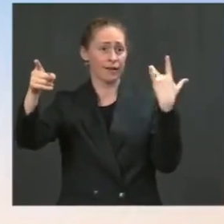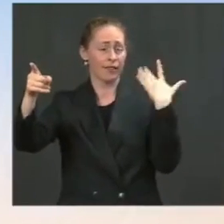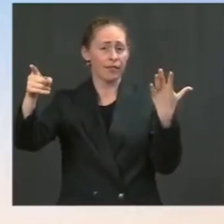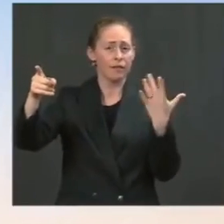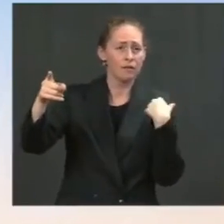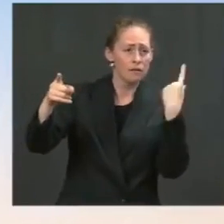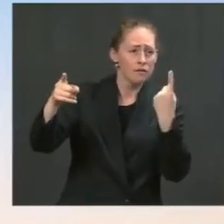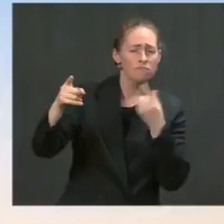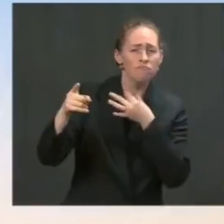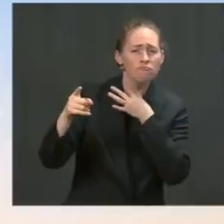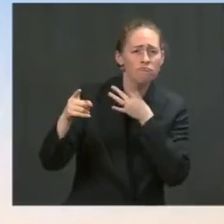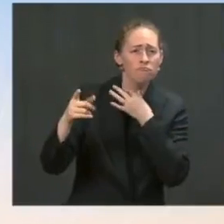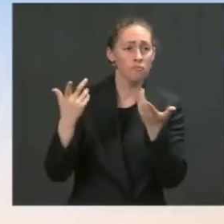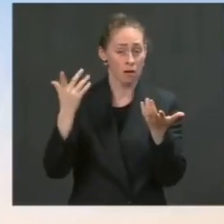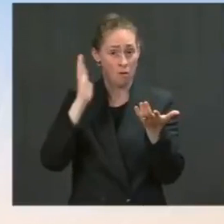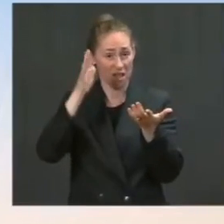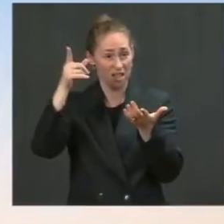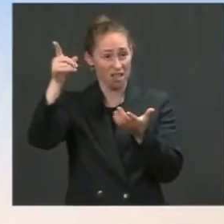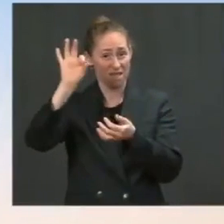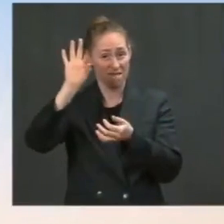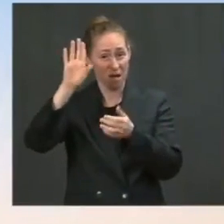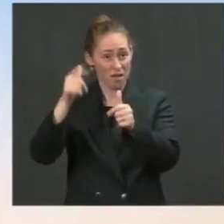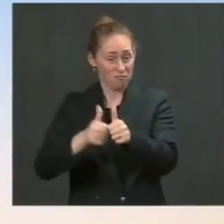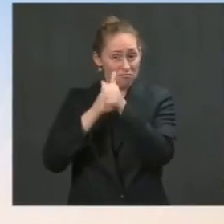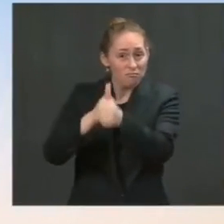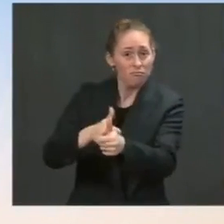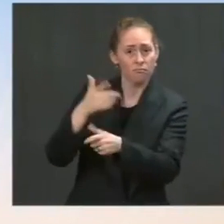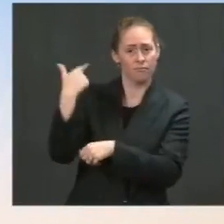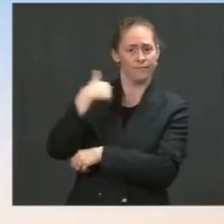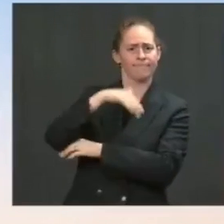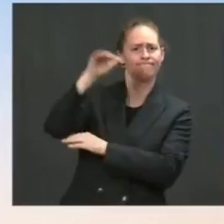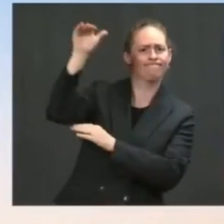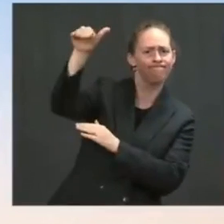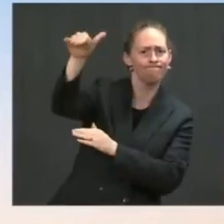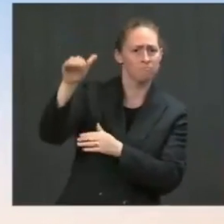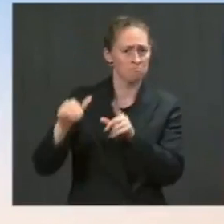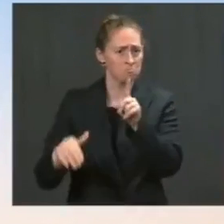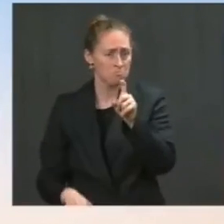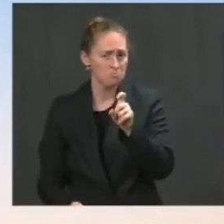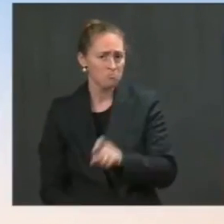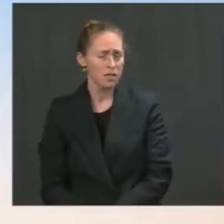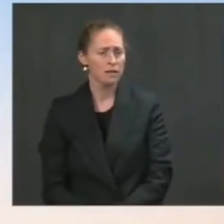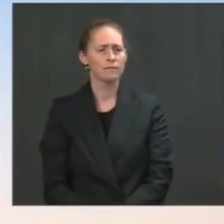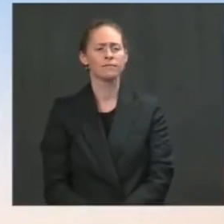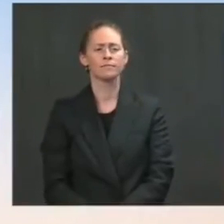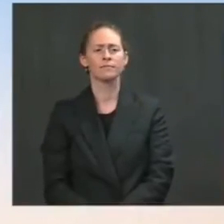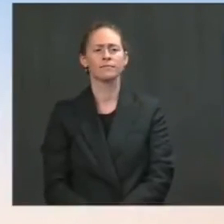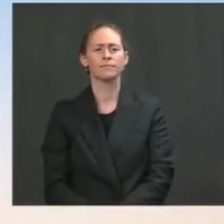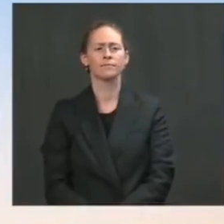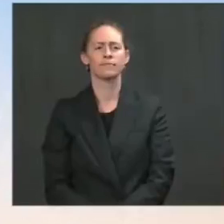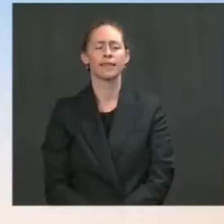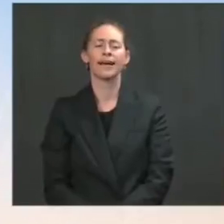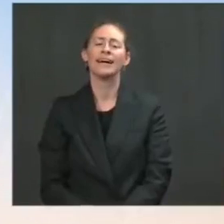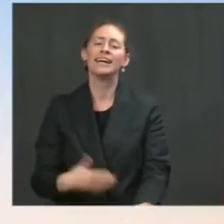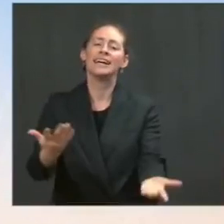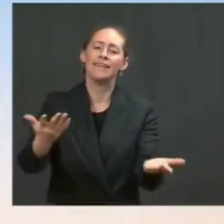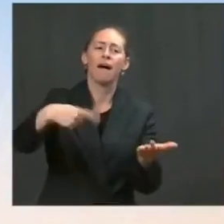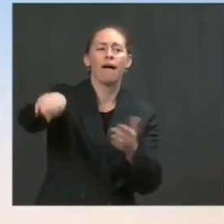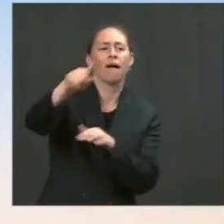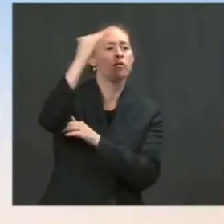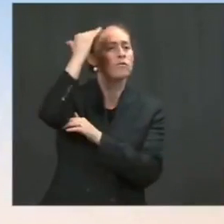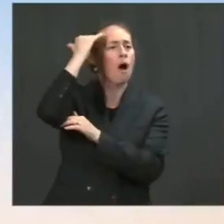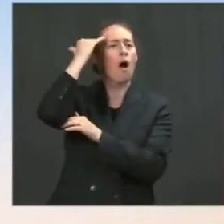been amenable to those requests. Sure. Well, I would say first, it shouldn't come as any surprise that we're in regular touch with social media platforms, just like we're in